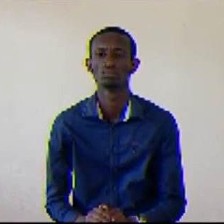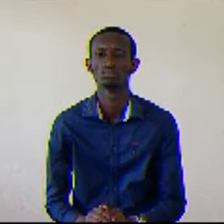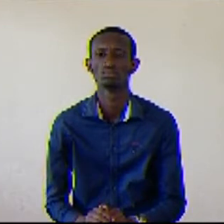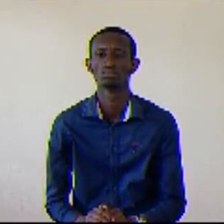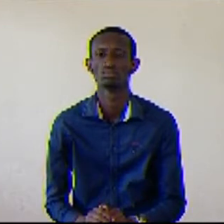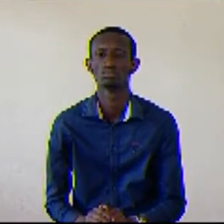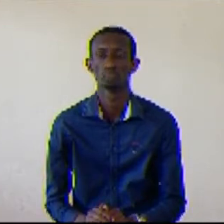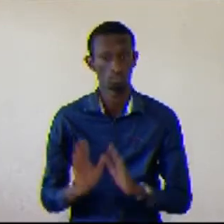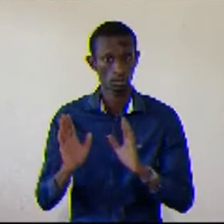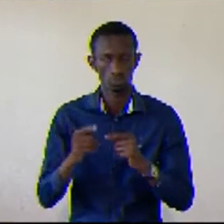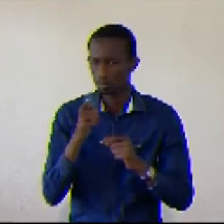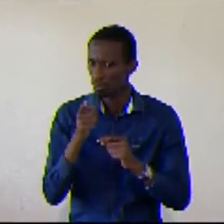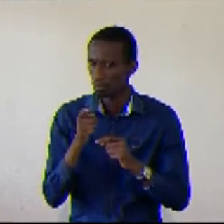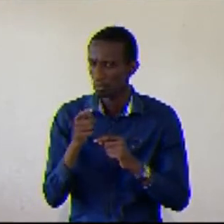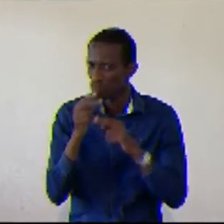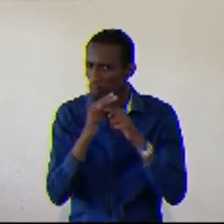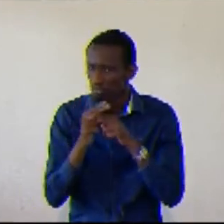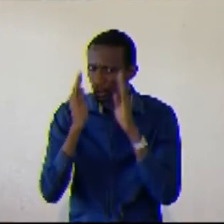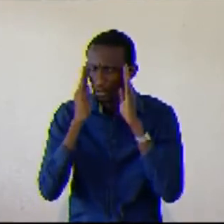But pay attention.